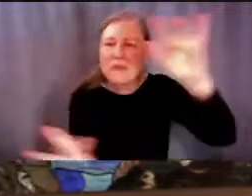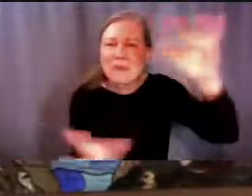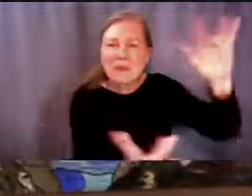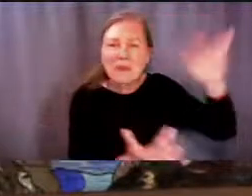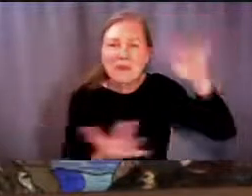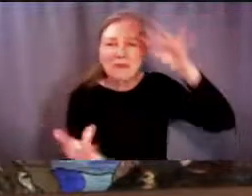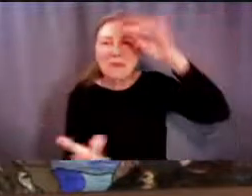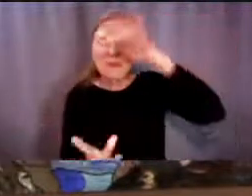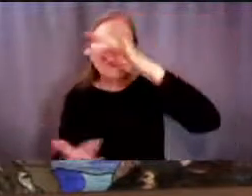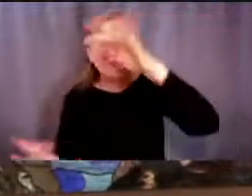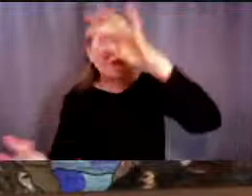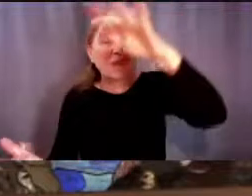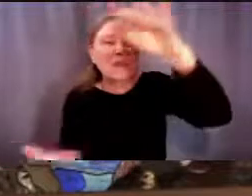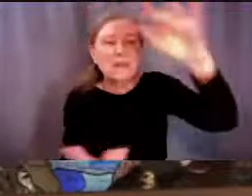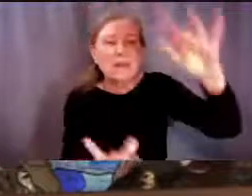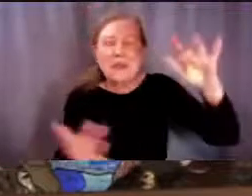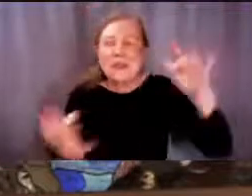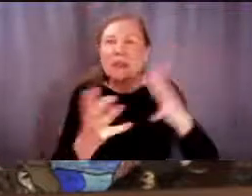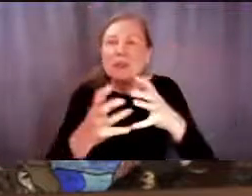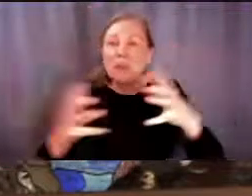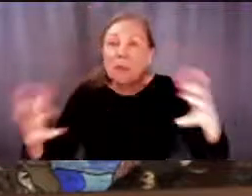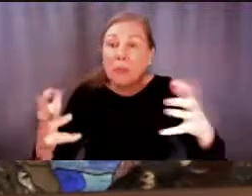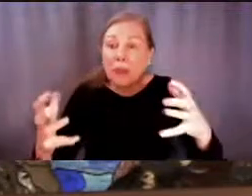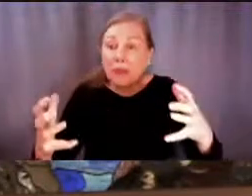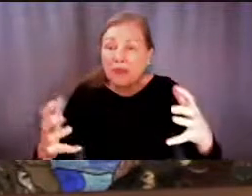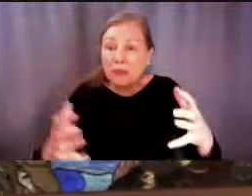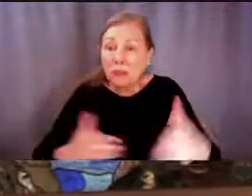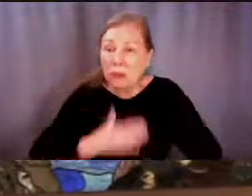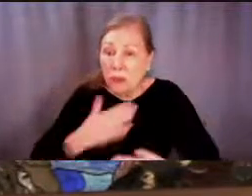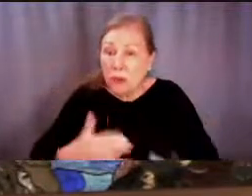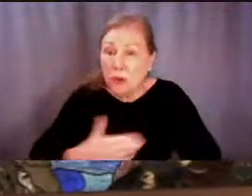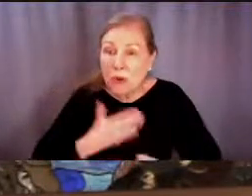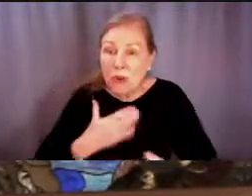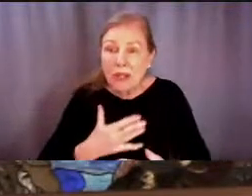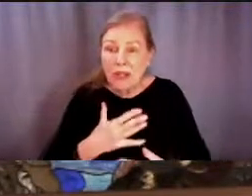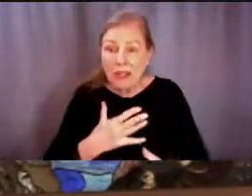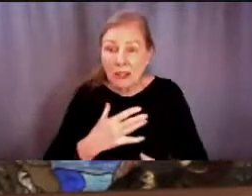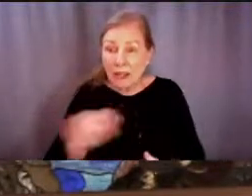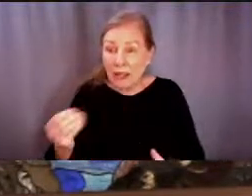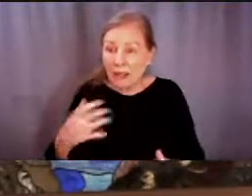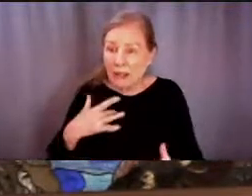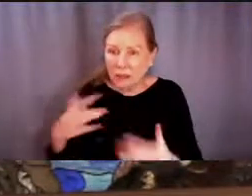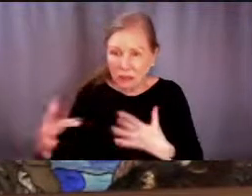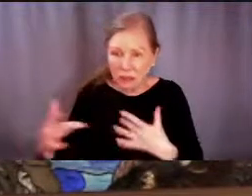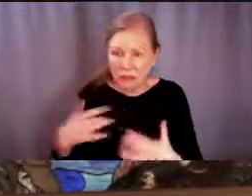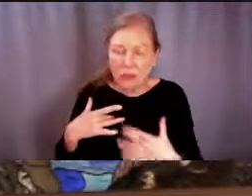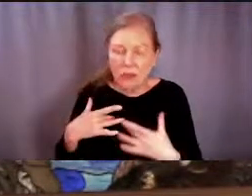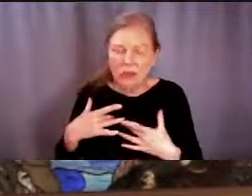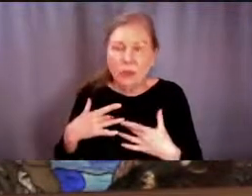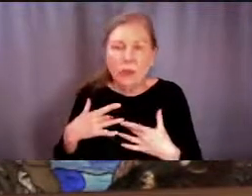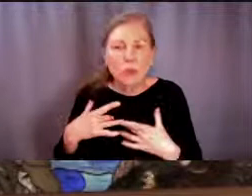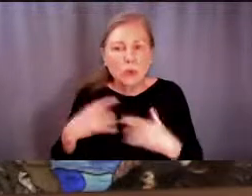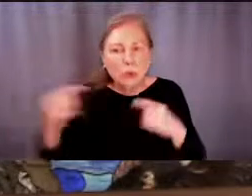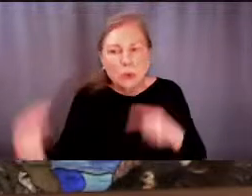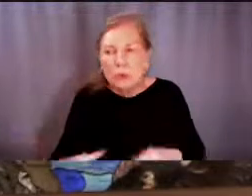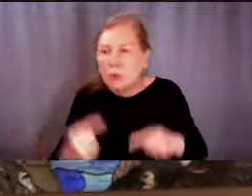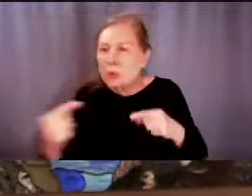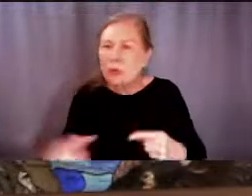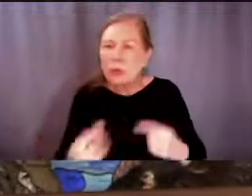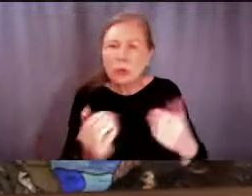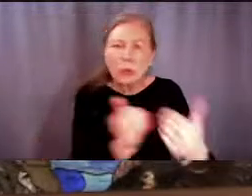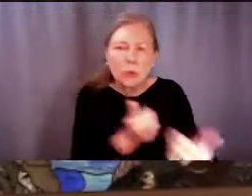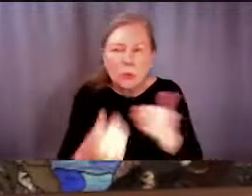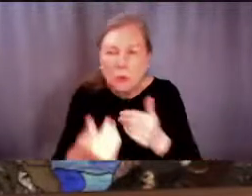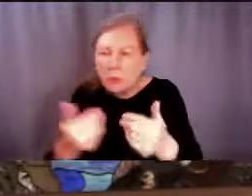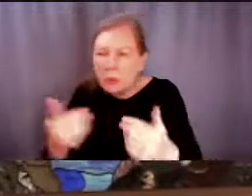joy and concern in that observation, Lord. The turmoil, division, and